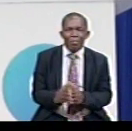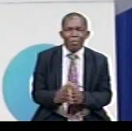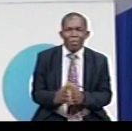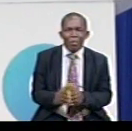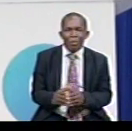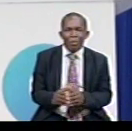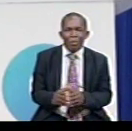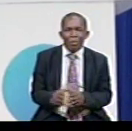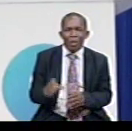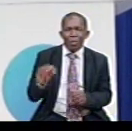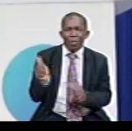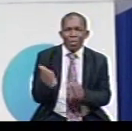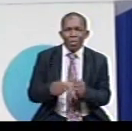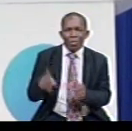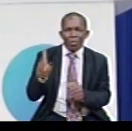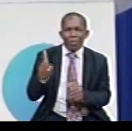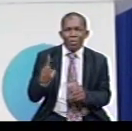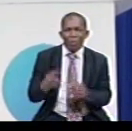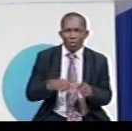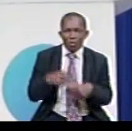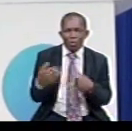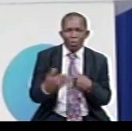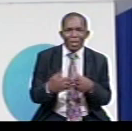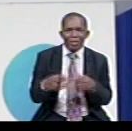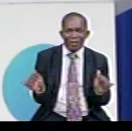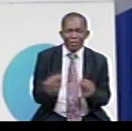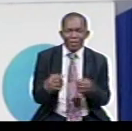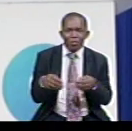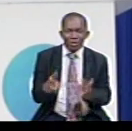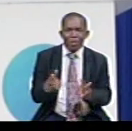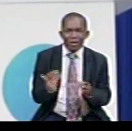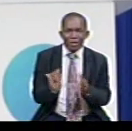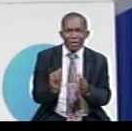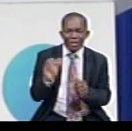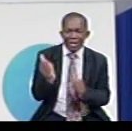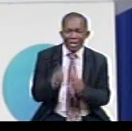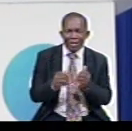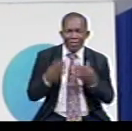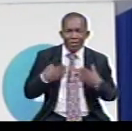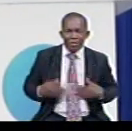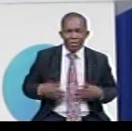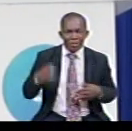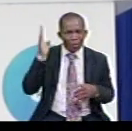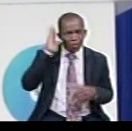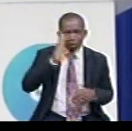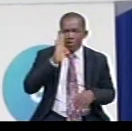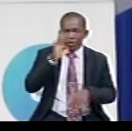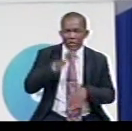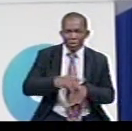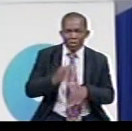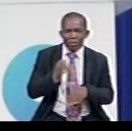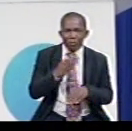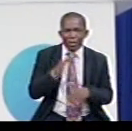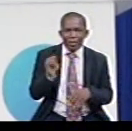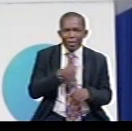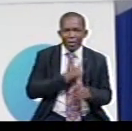That all who come will be touched of the Lord. Open your mouth and pray.